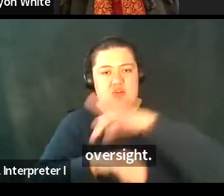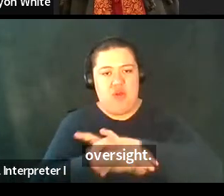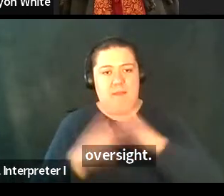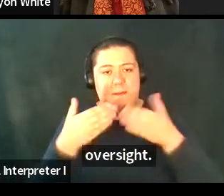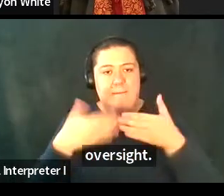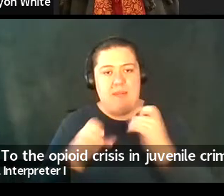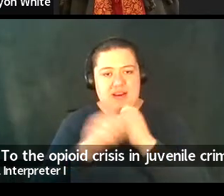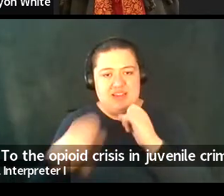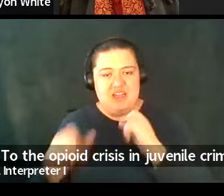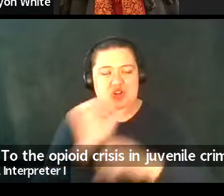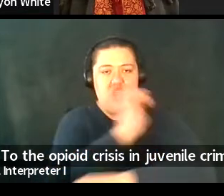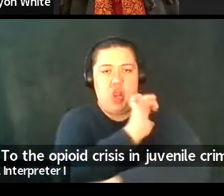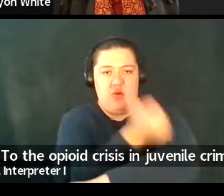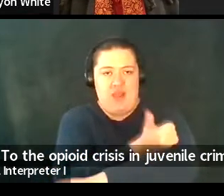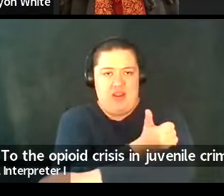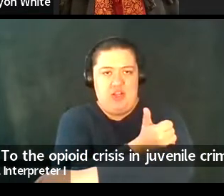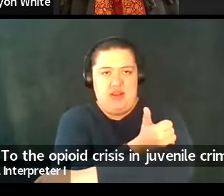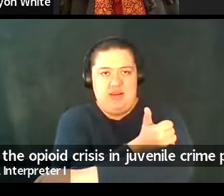extension authorization.